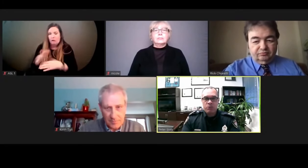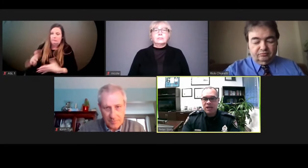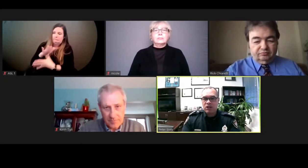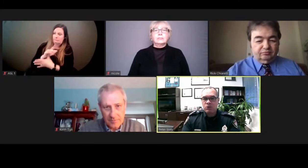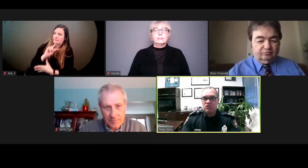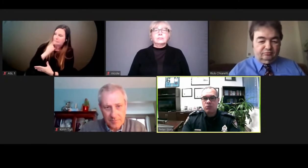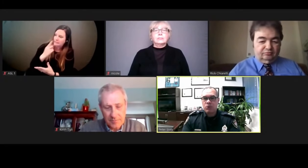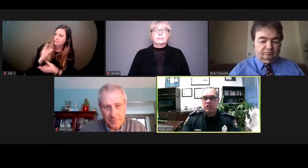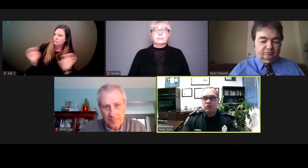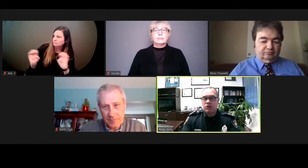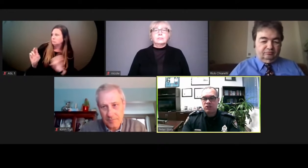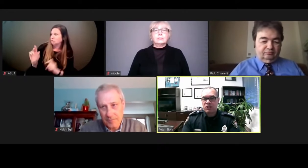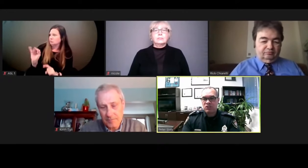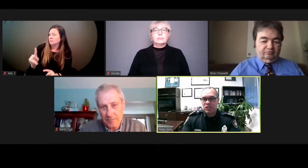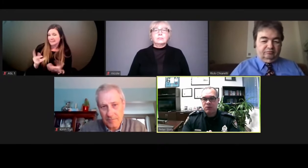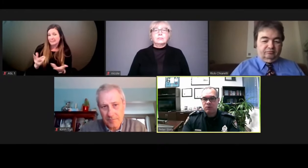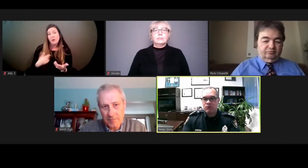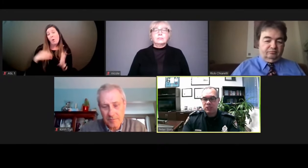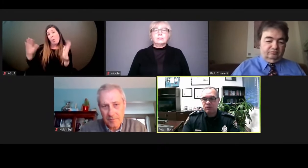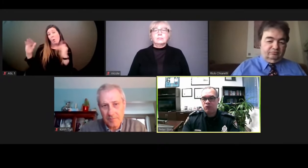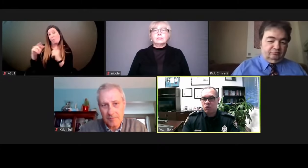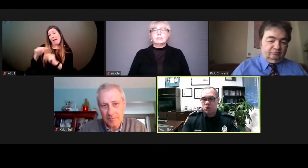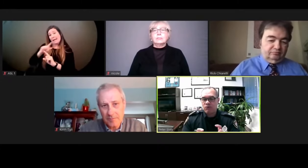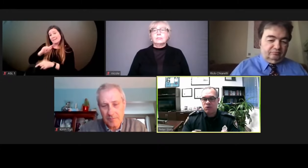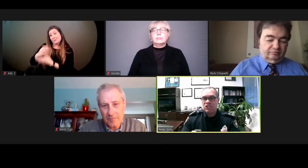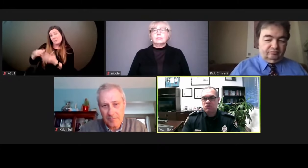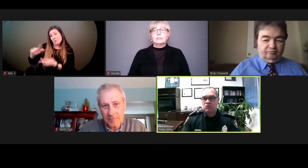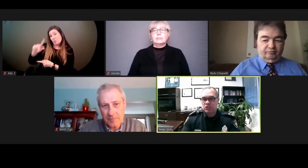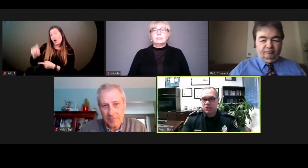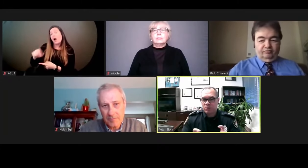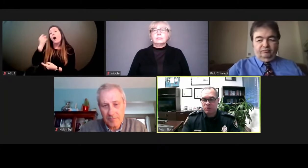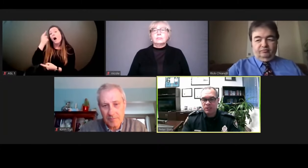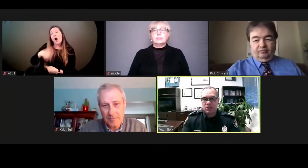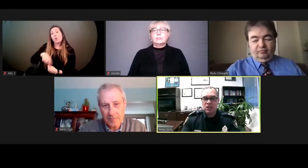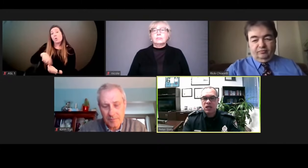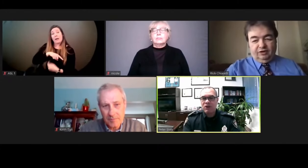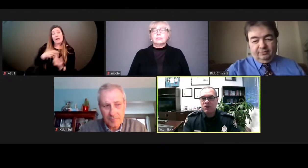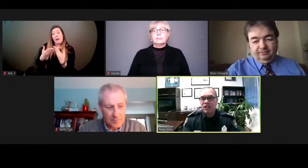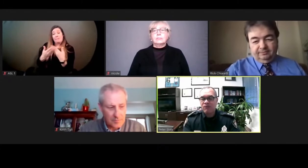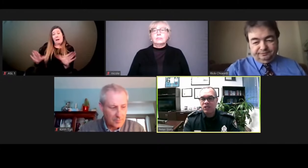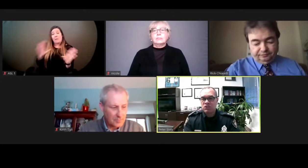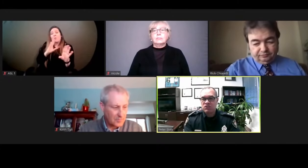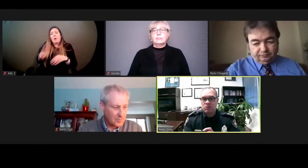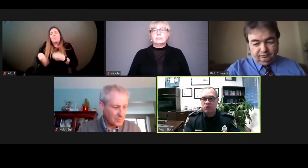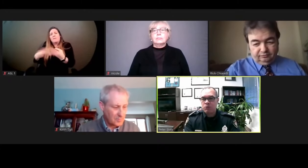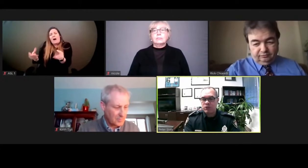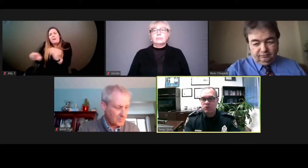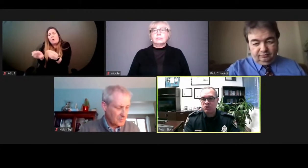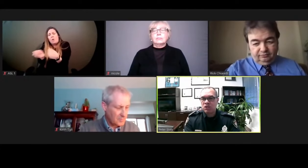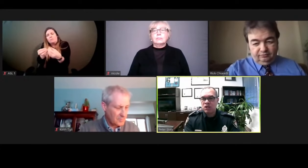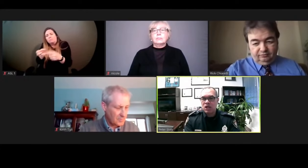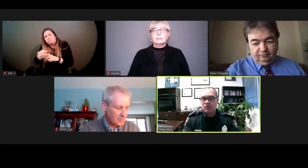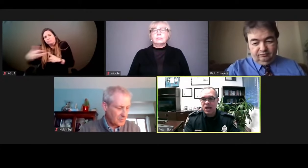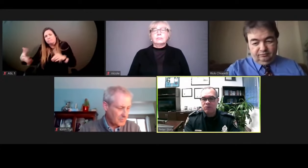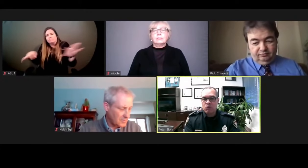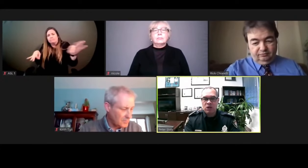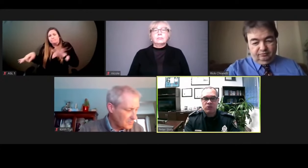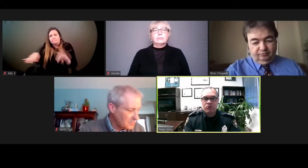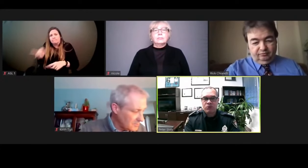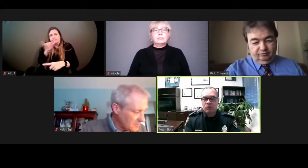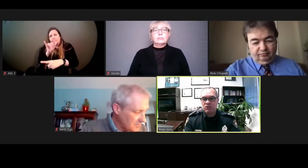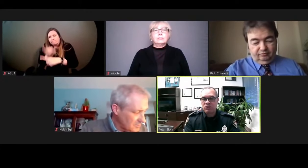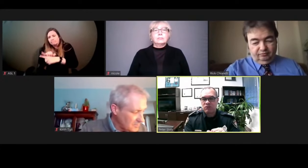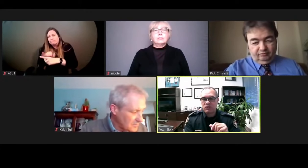I hope that goes some way to addressing it, and we'll follow up with more information for the general public around definitions and appropriate use of 911